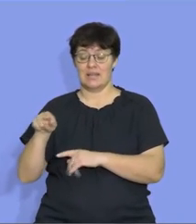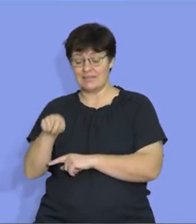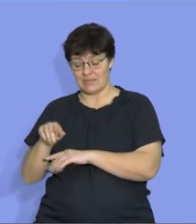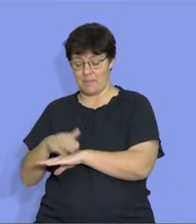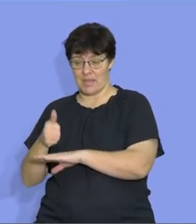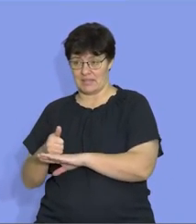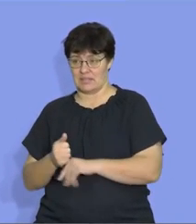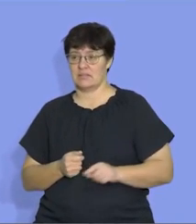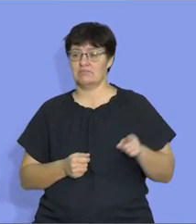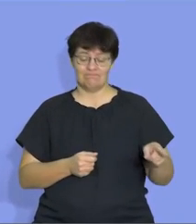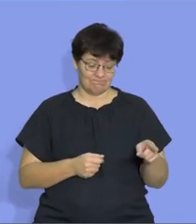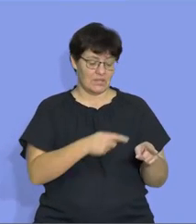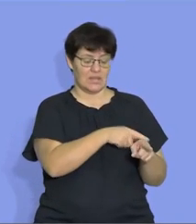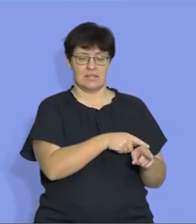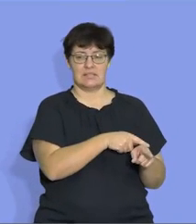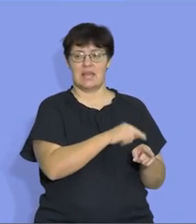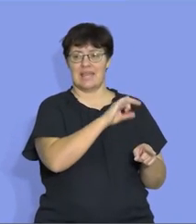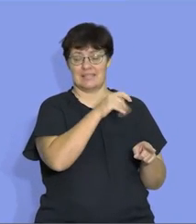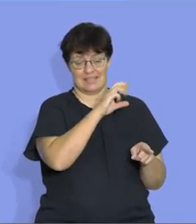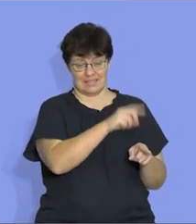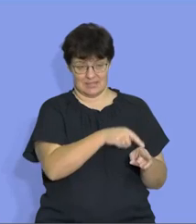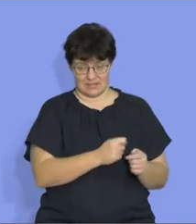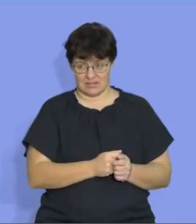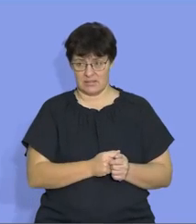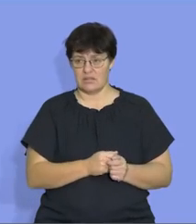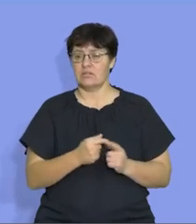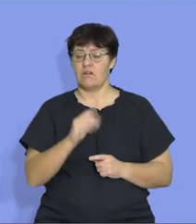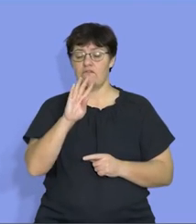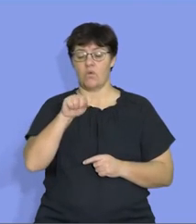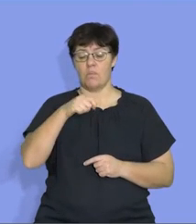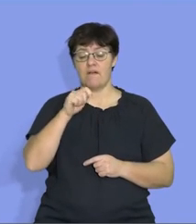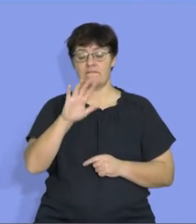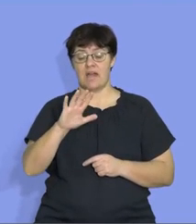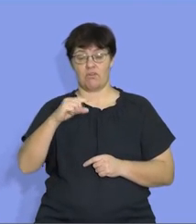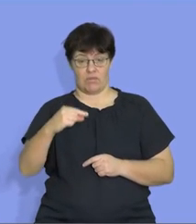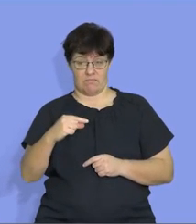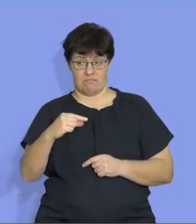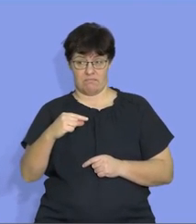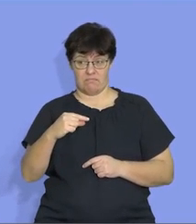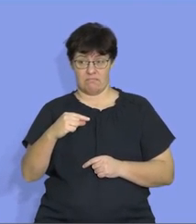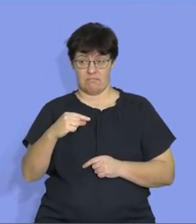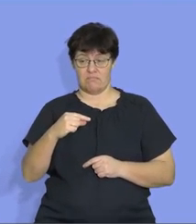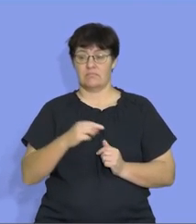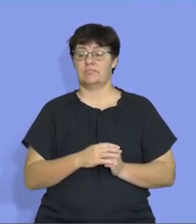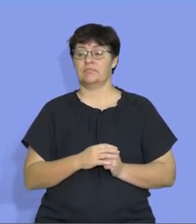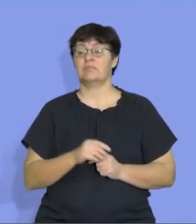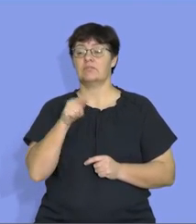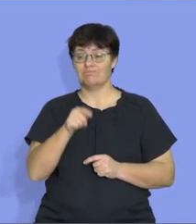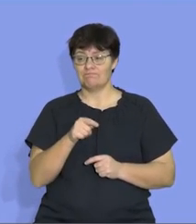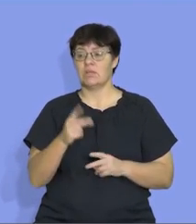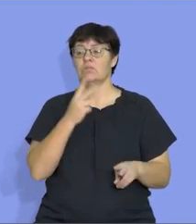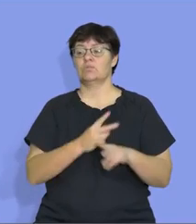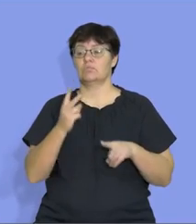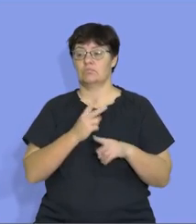as the name suggests, is an acid. We're given 4.5 grams of the solute, right, are used to